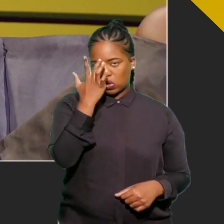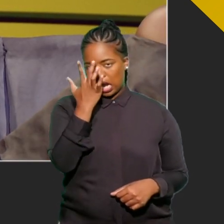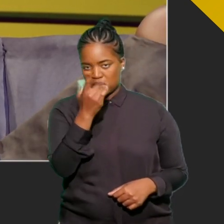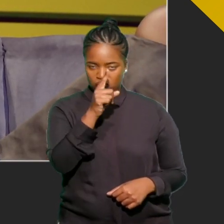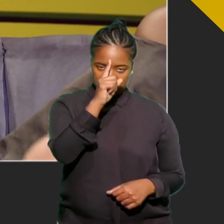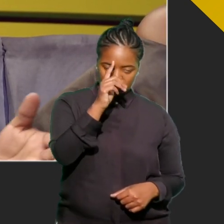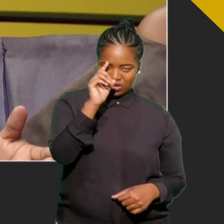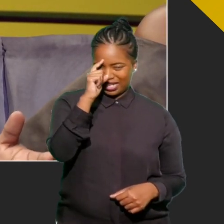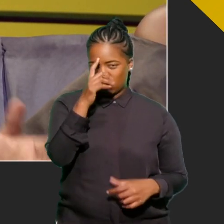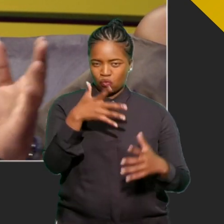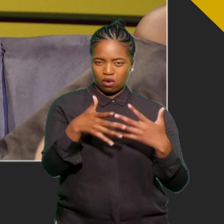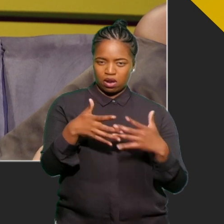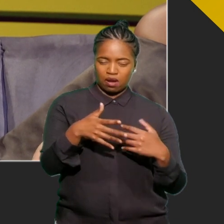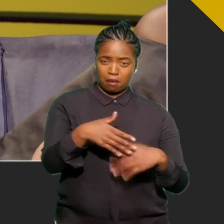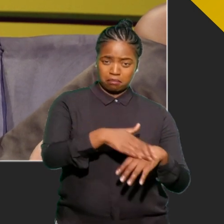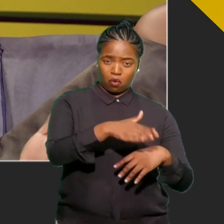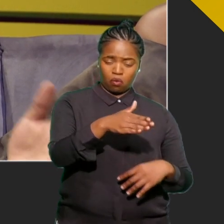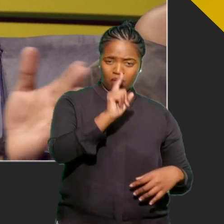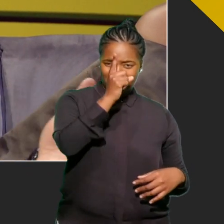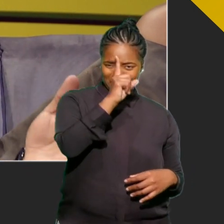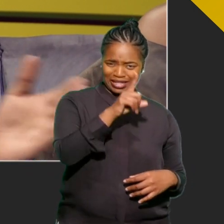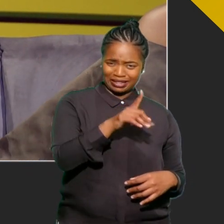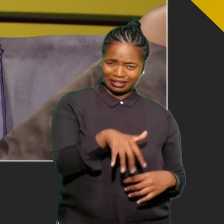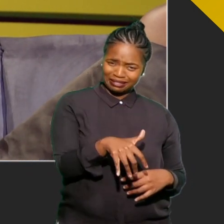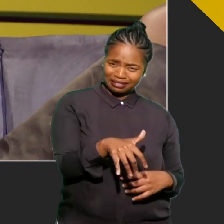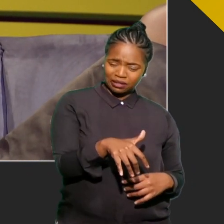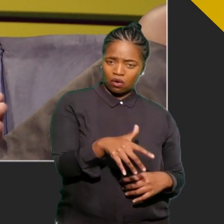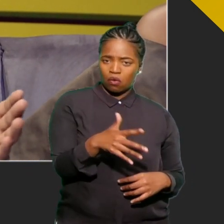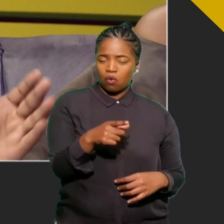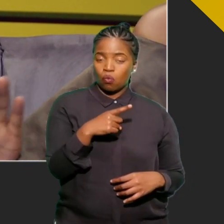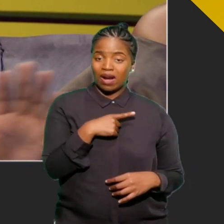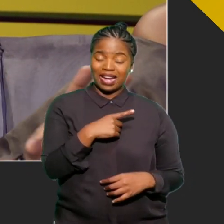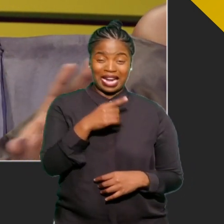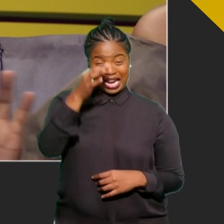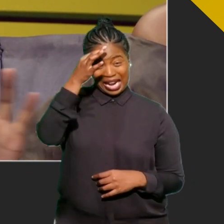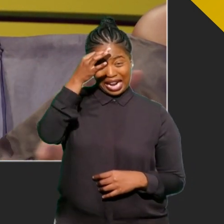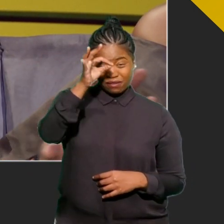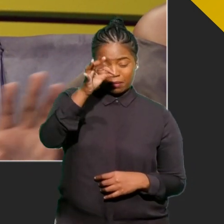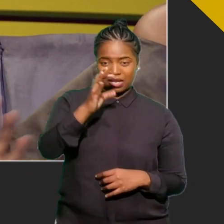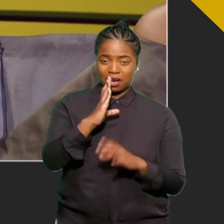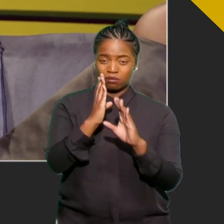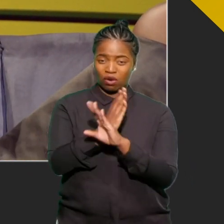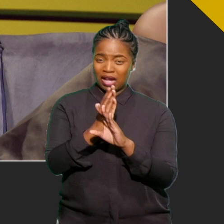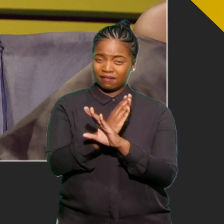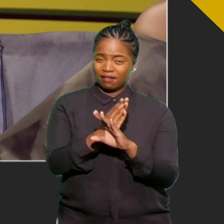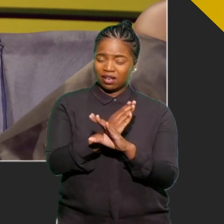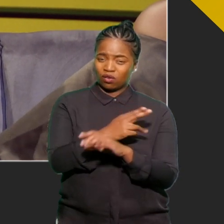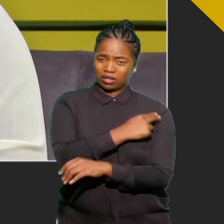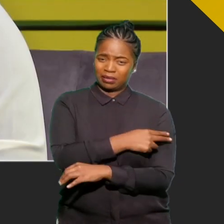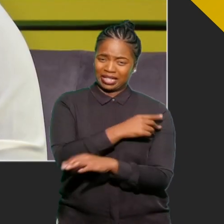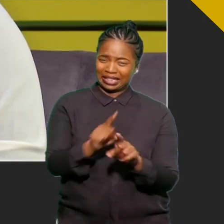teenage pregnancy versus the other. Is that true? Because I believe private and public hospitals, there's a very big stats difference there.